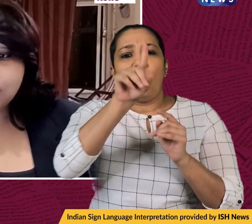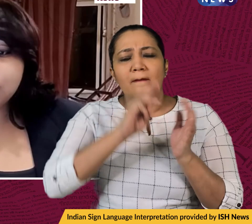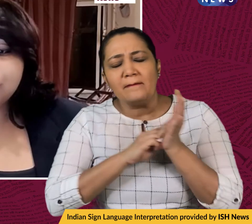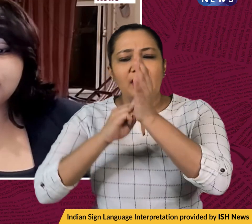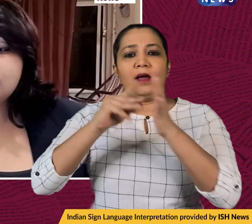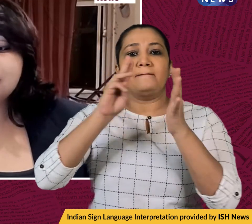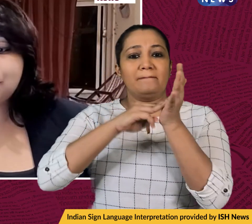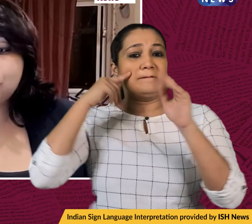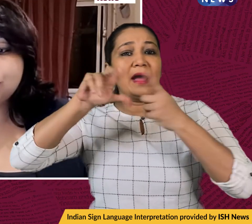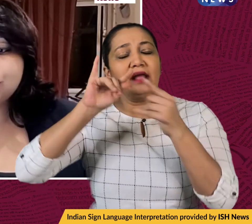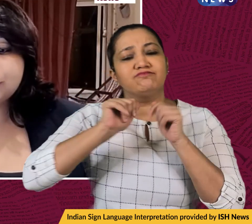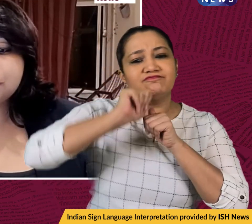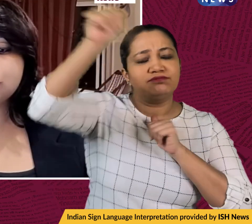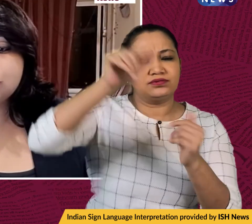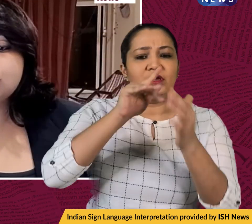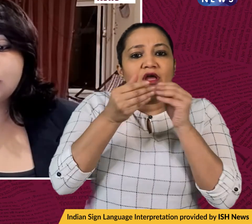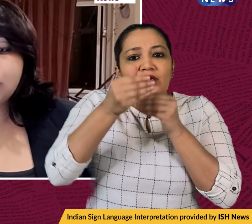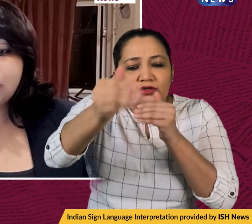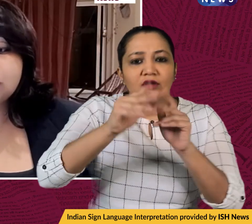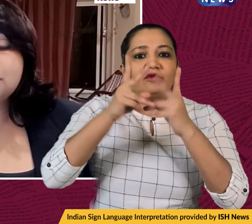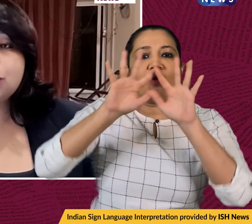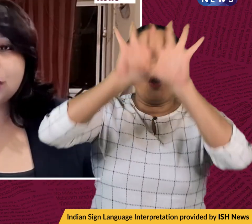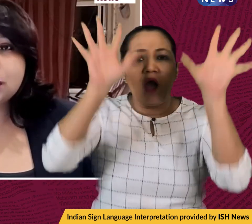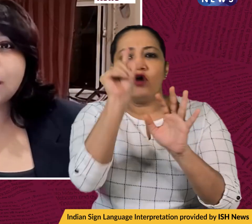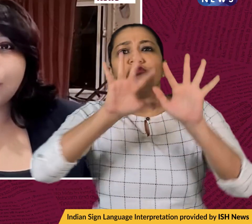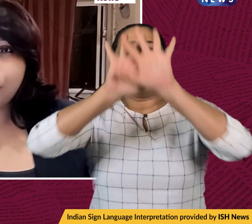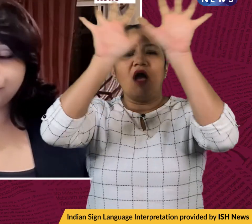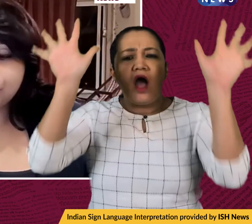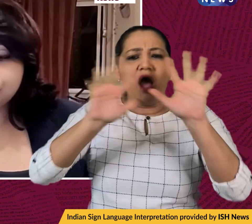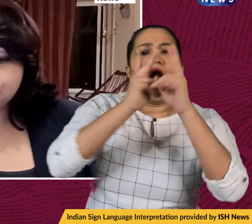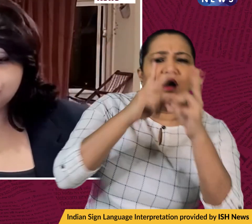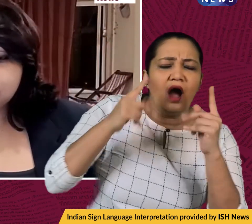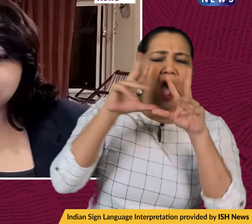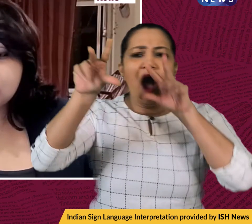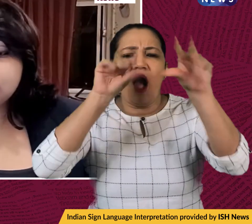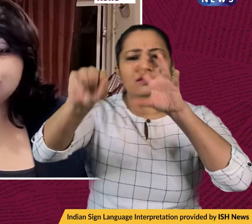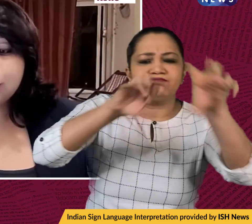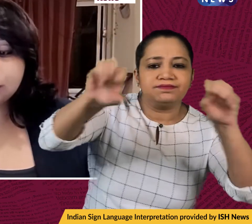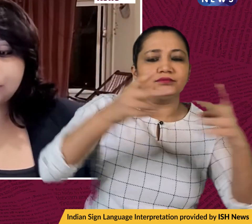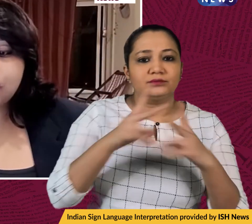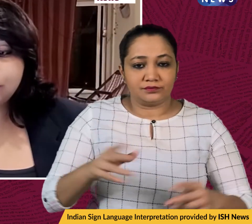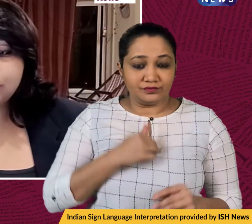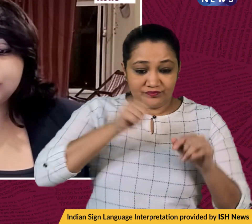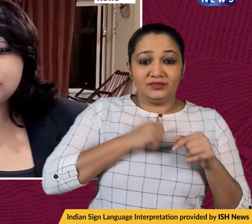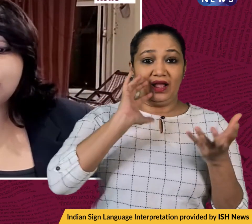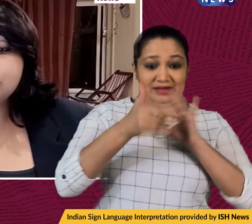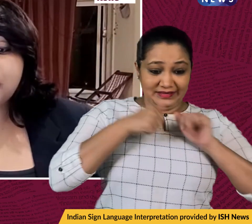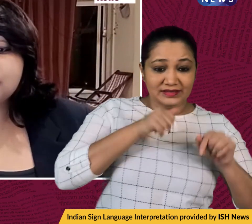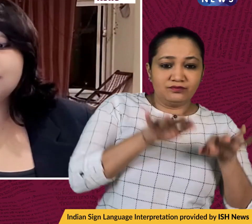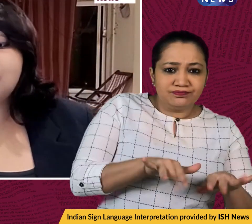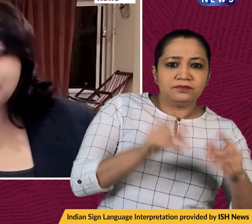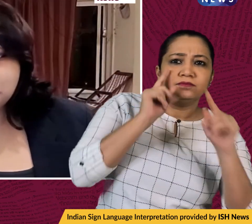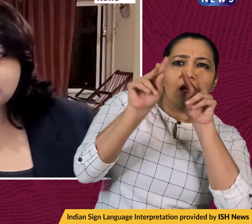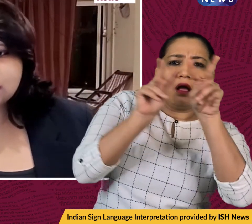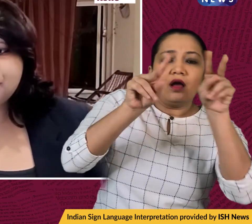miles away, bringing it a step closer to its mission to unravel the mysteries of the universe. Controllers back on Earth will now